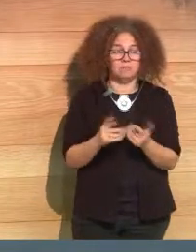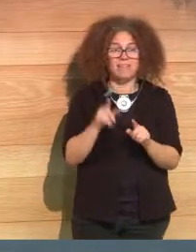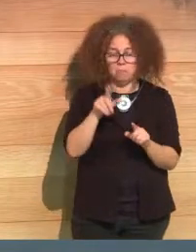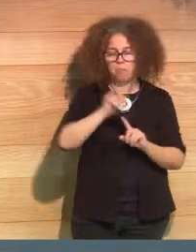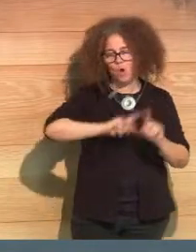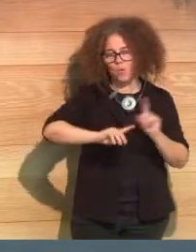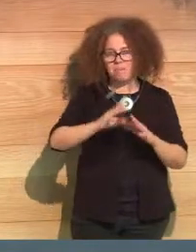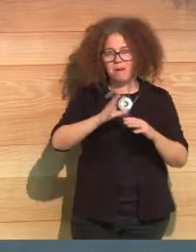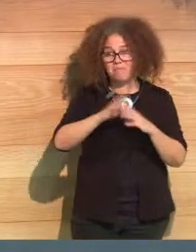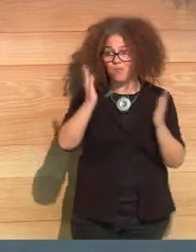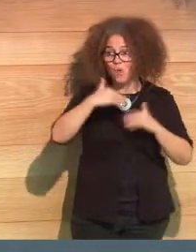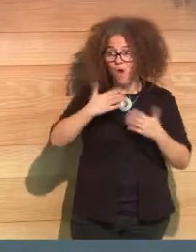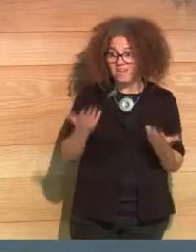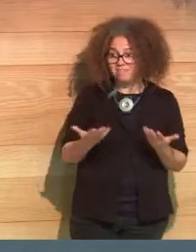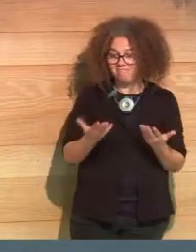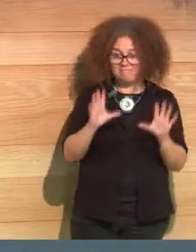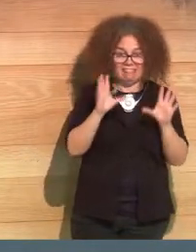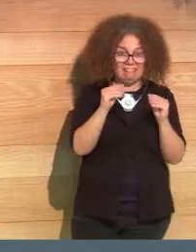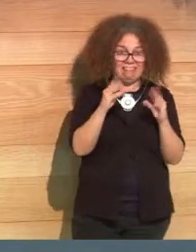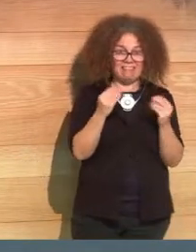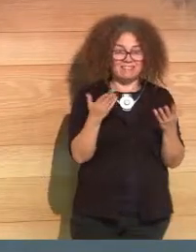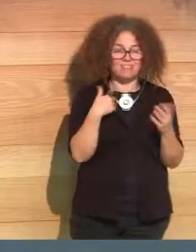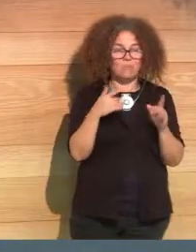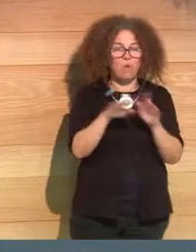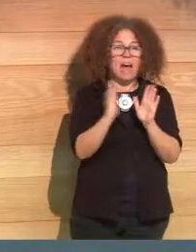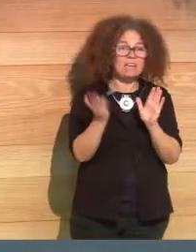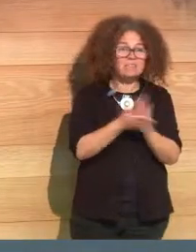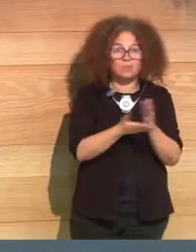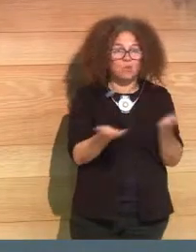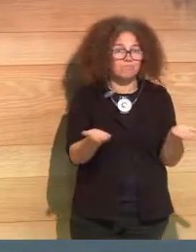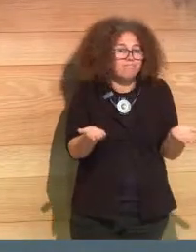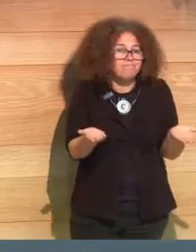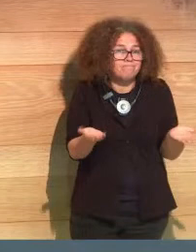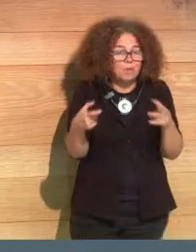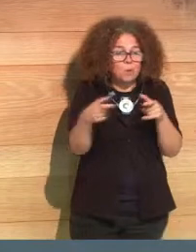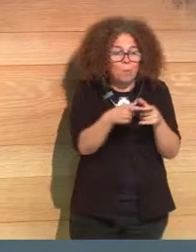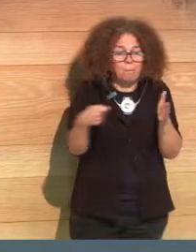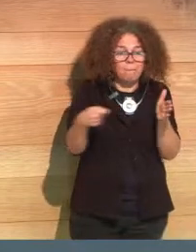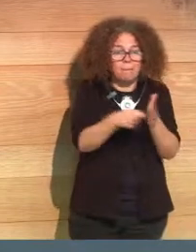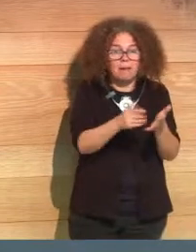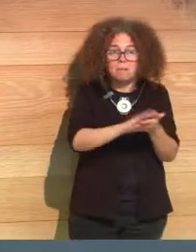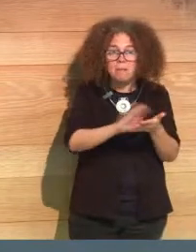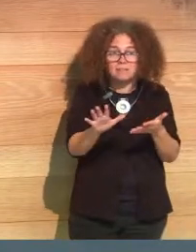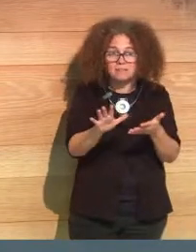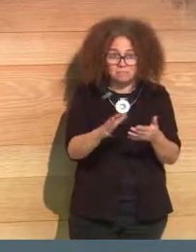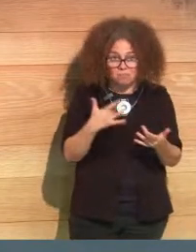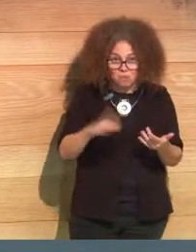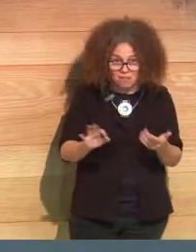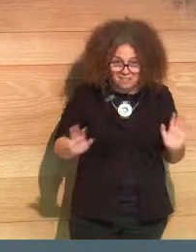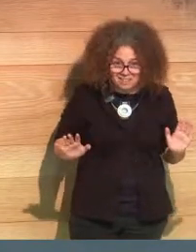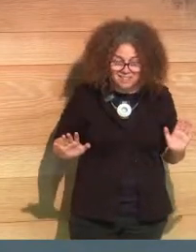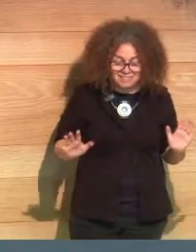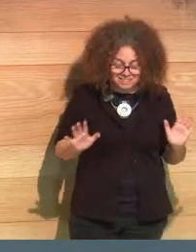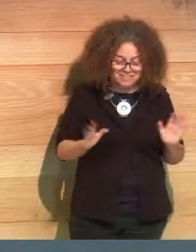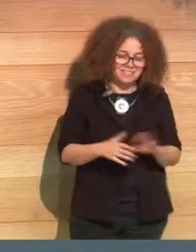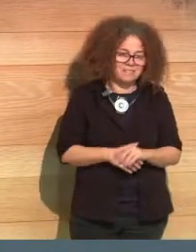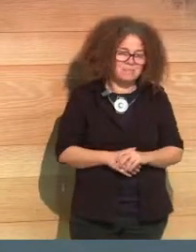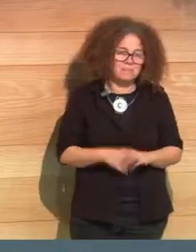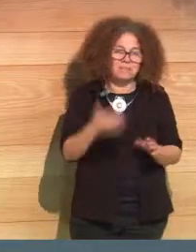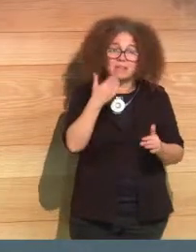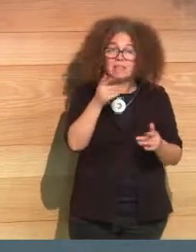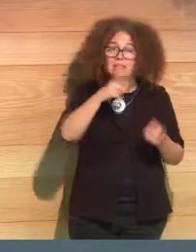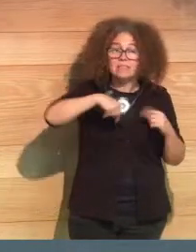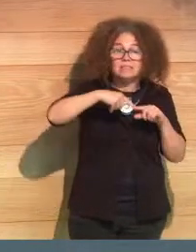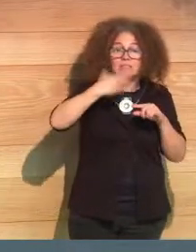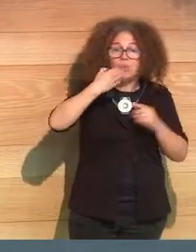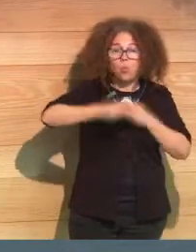can't, it's just a file on a hard drive. And so using the plotter machine, it allows